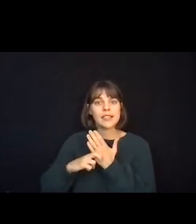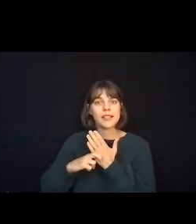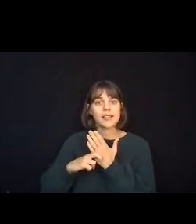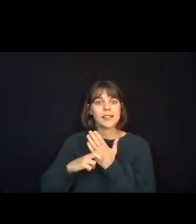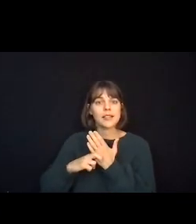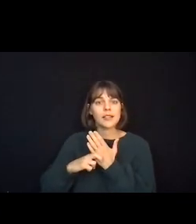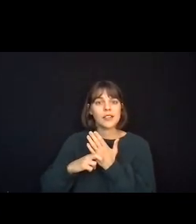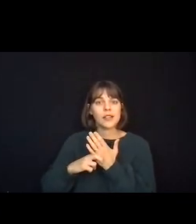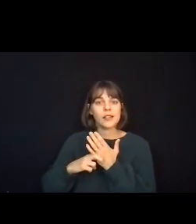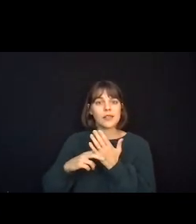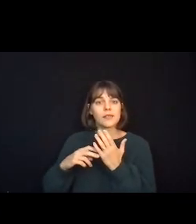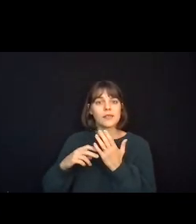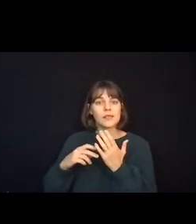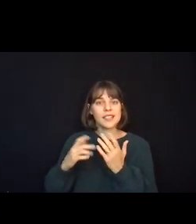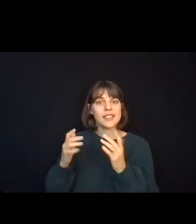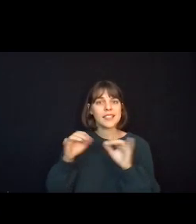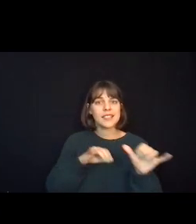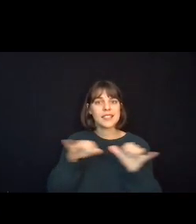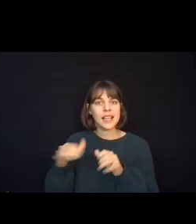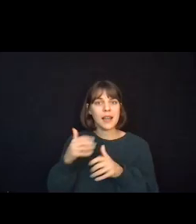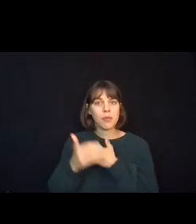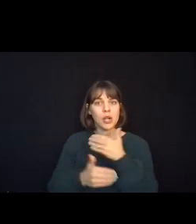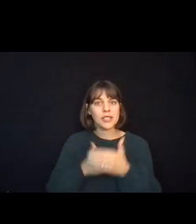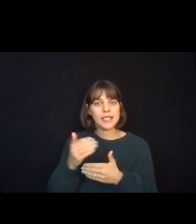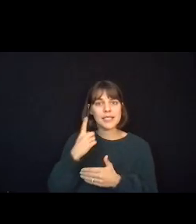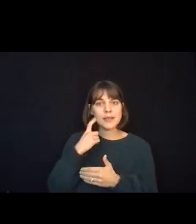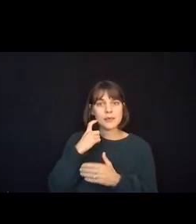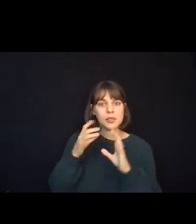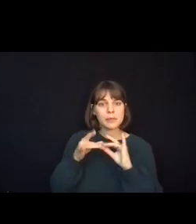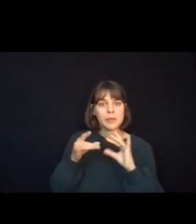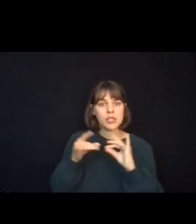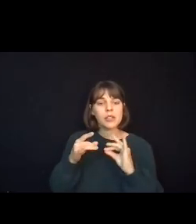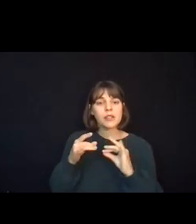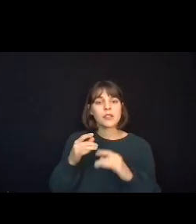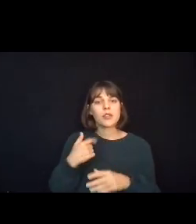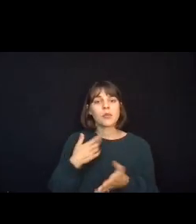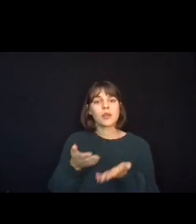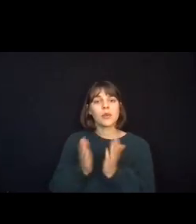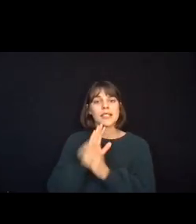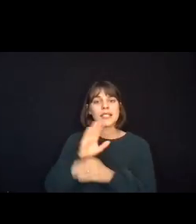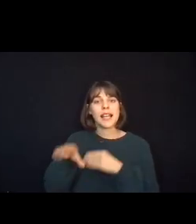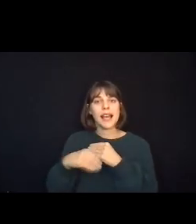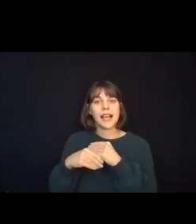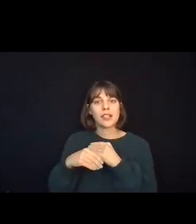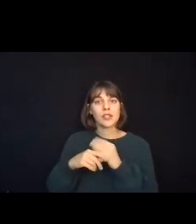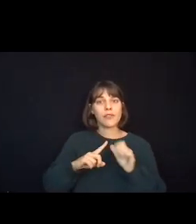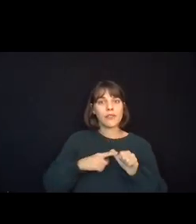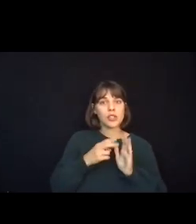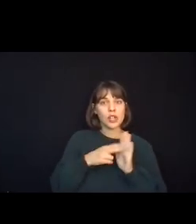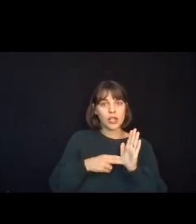are requesting to add to this original contract another